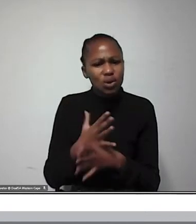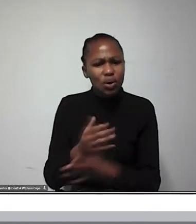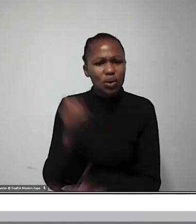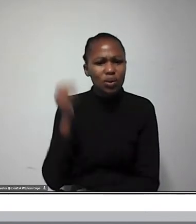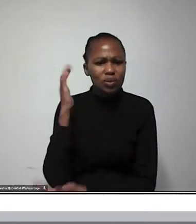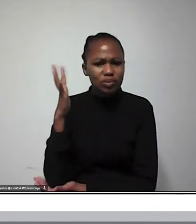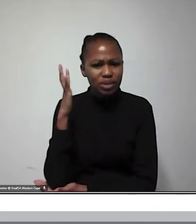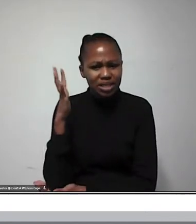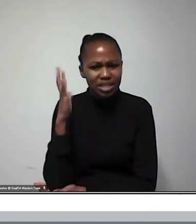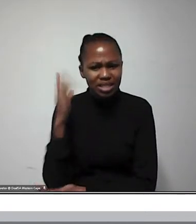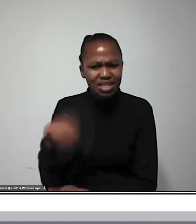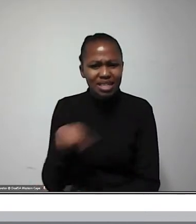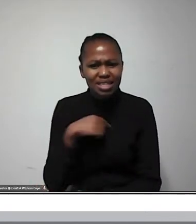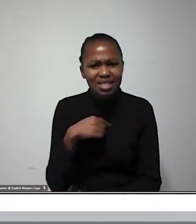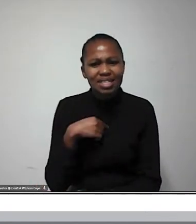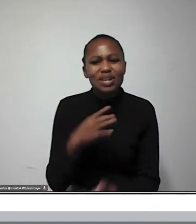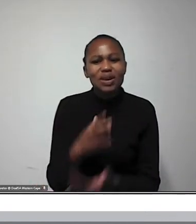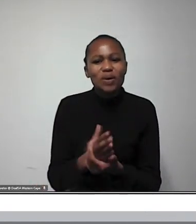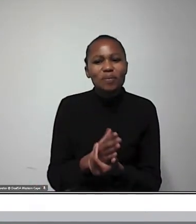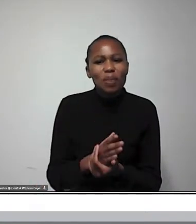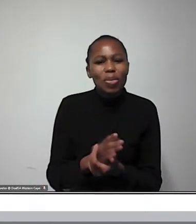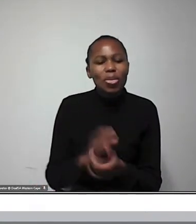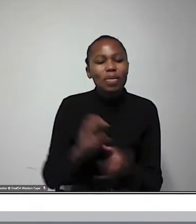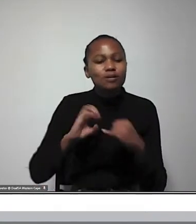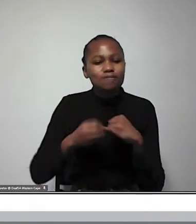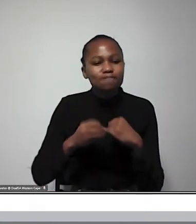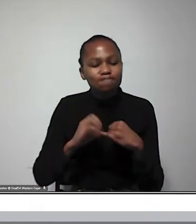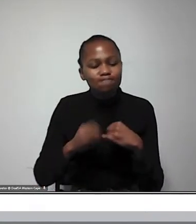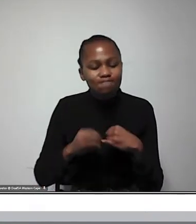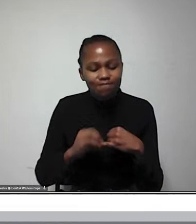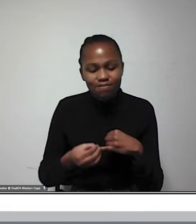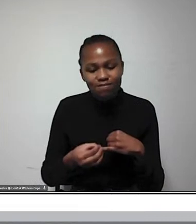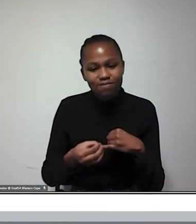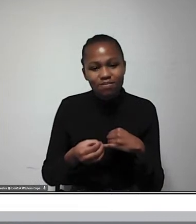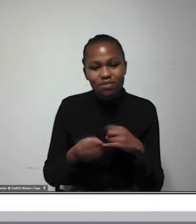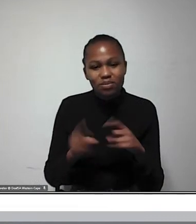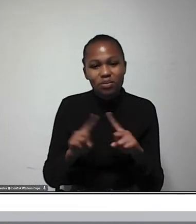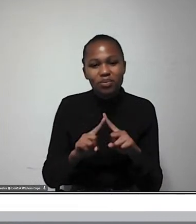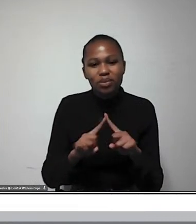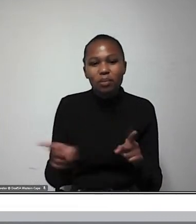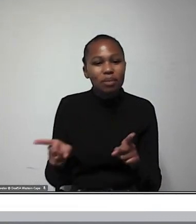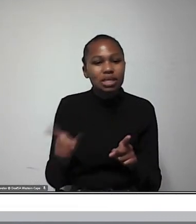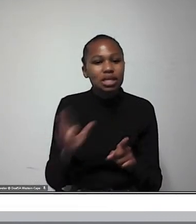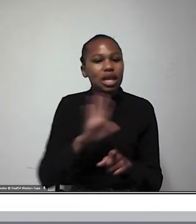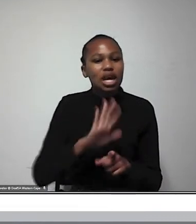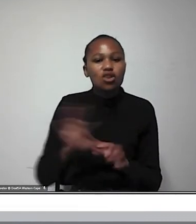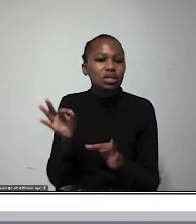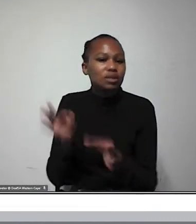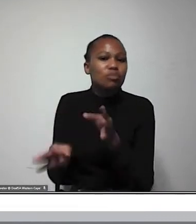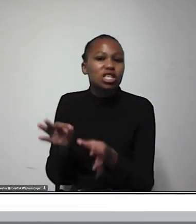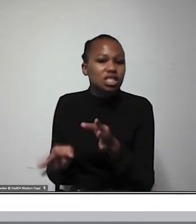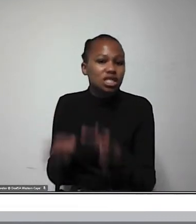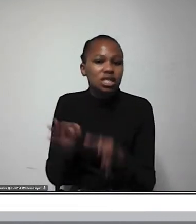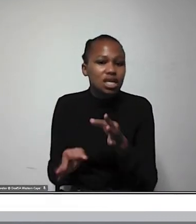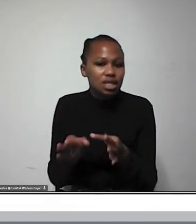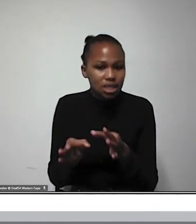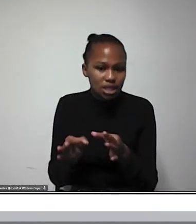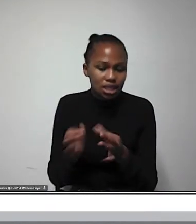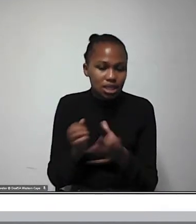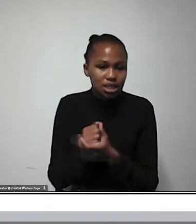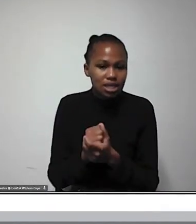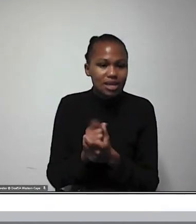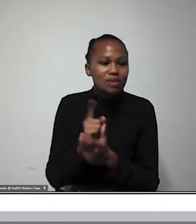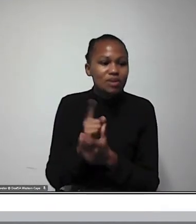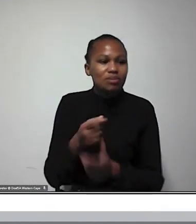political, and they are trying to do their jobs, but they are not the politicians. And what hasn't been